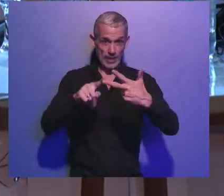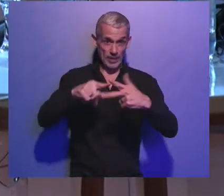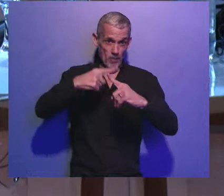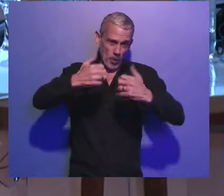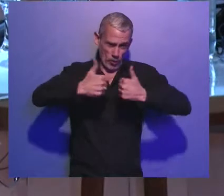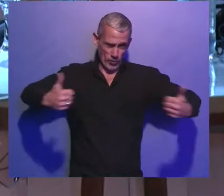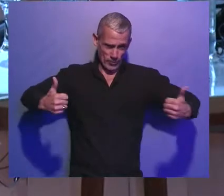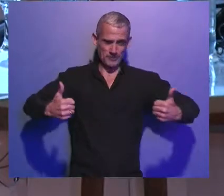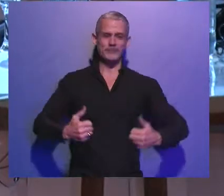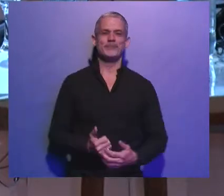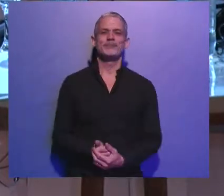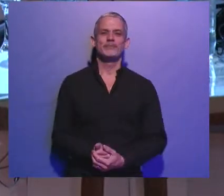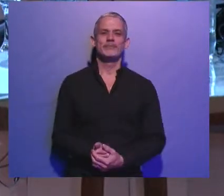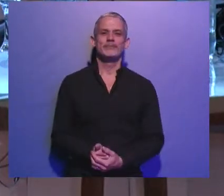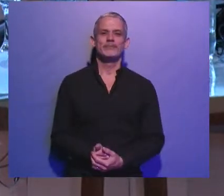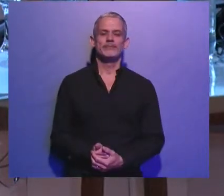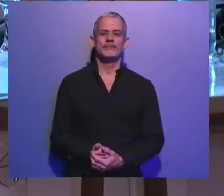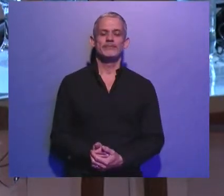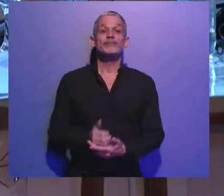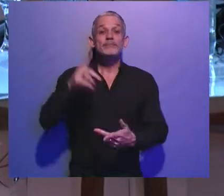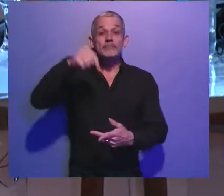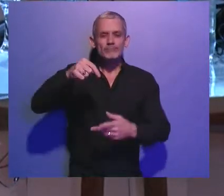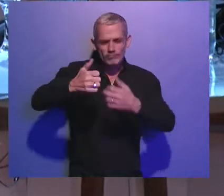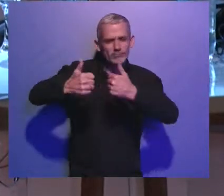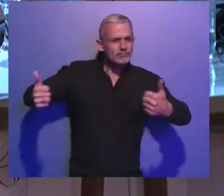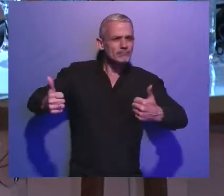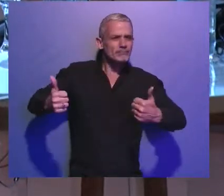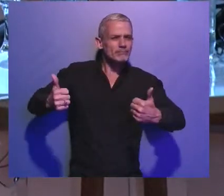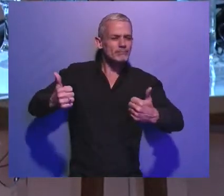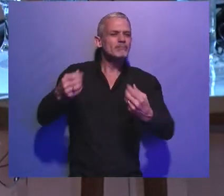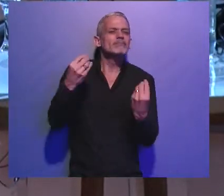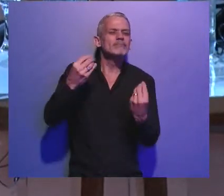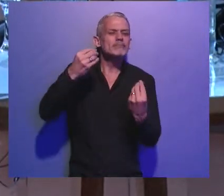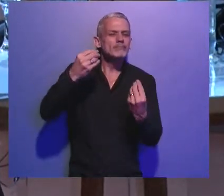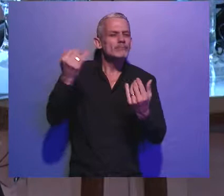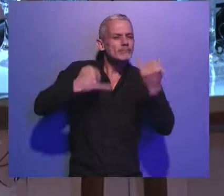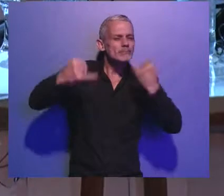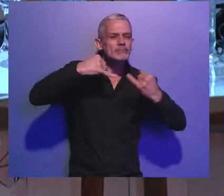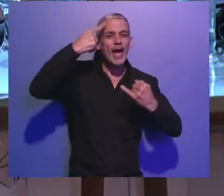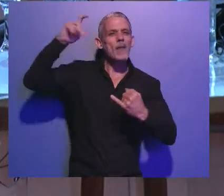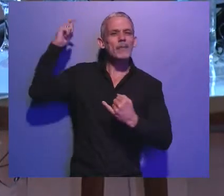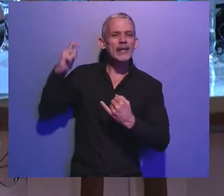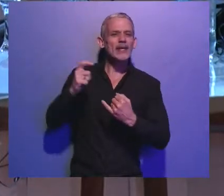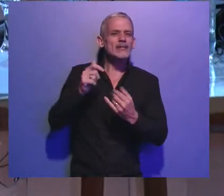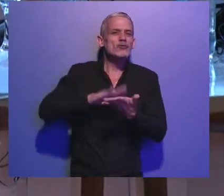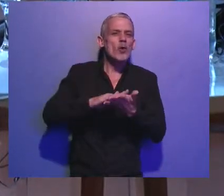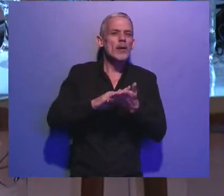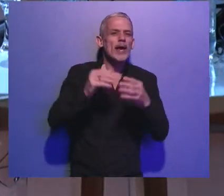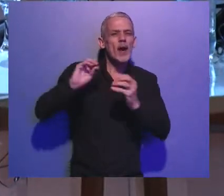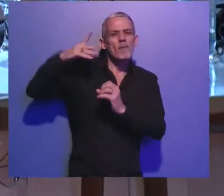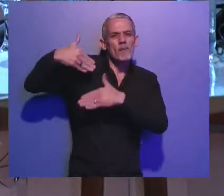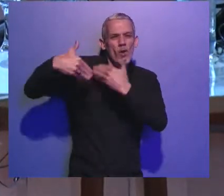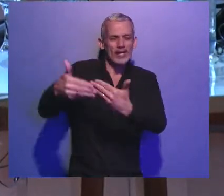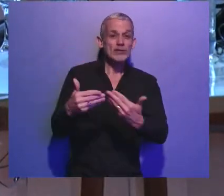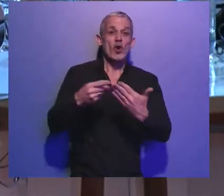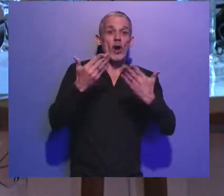Thanks to the three of you for being here. On this panel, we will share